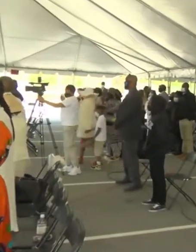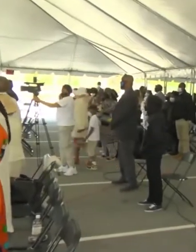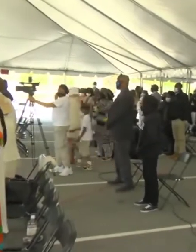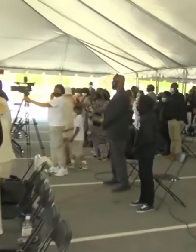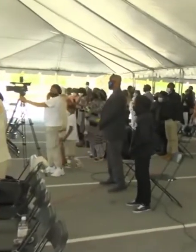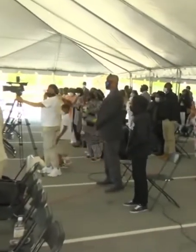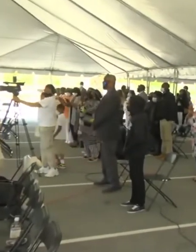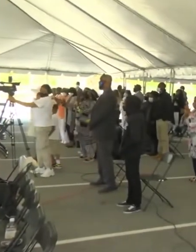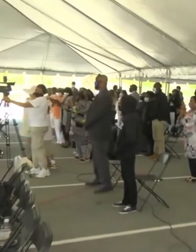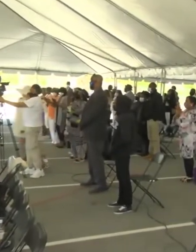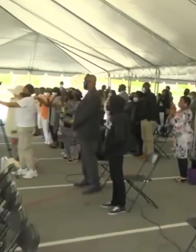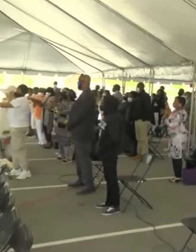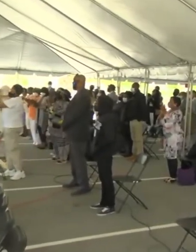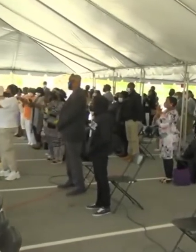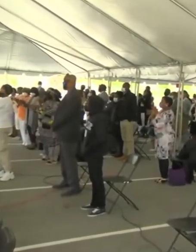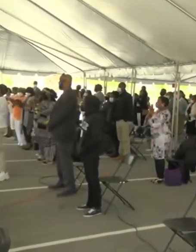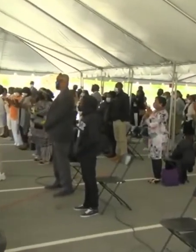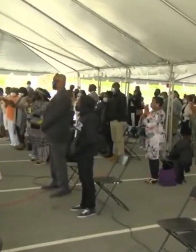One of my preachers will go down.